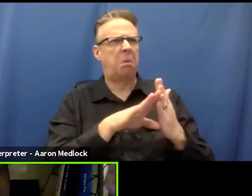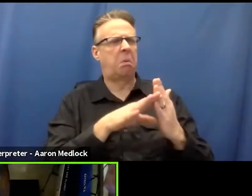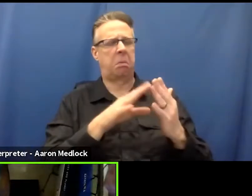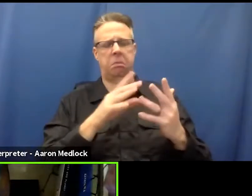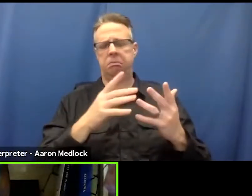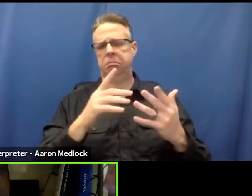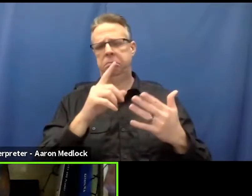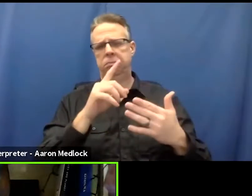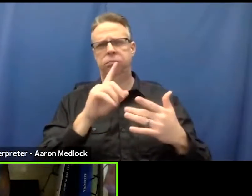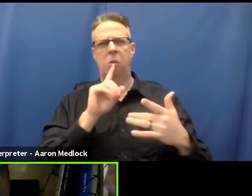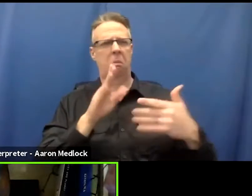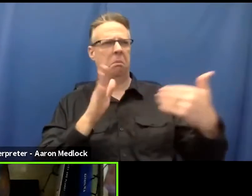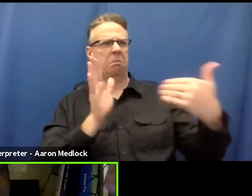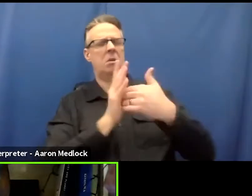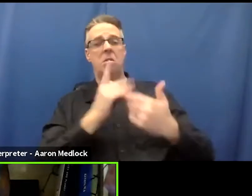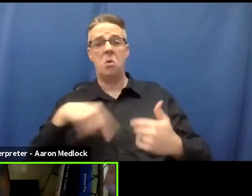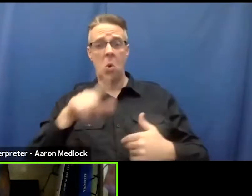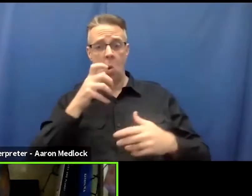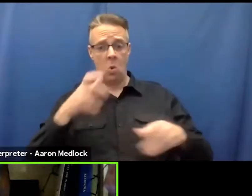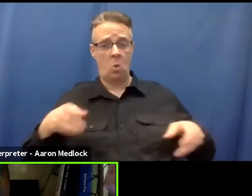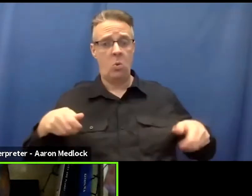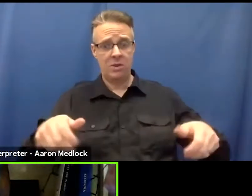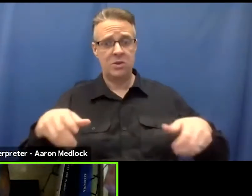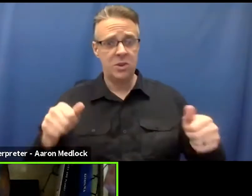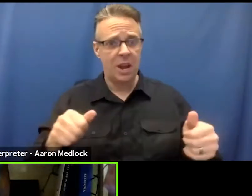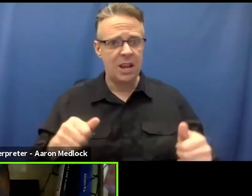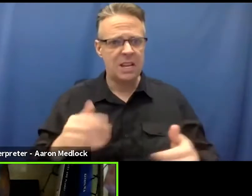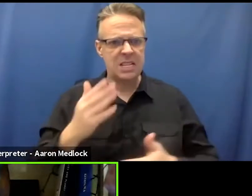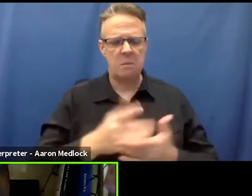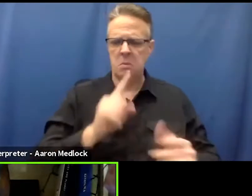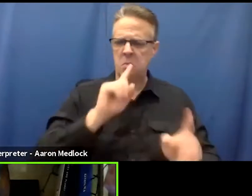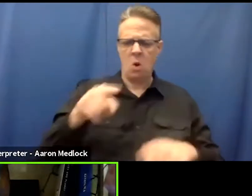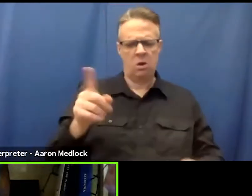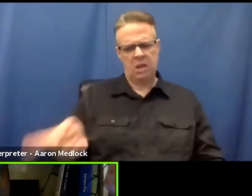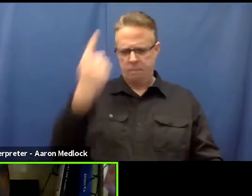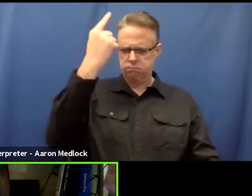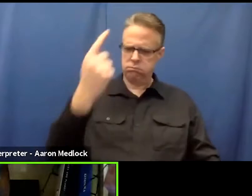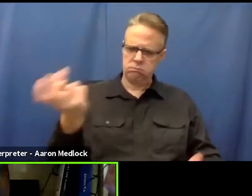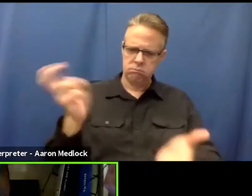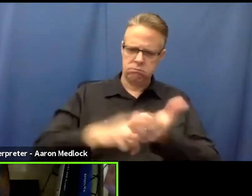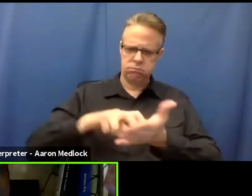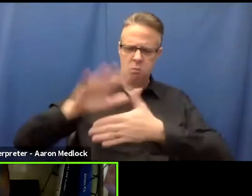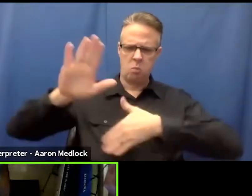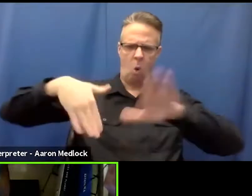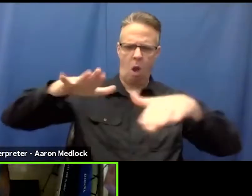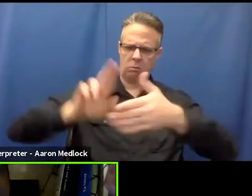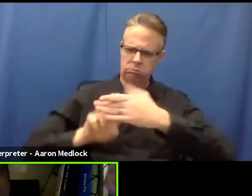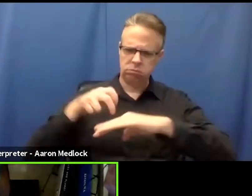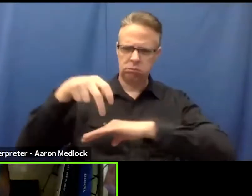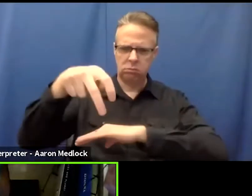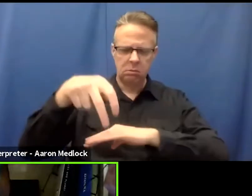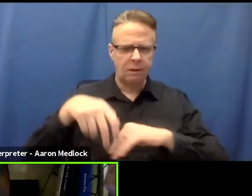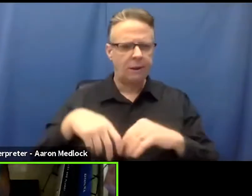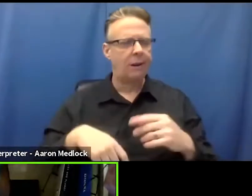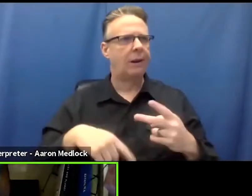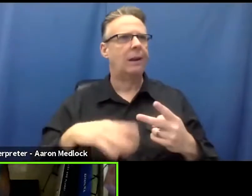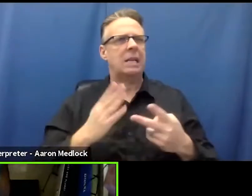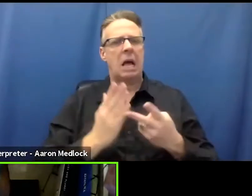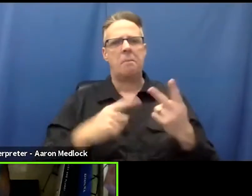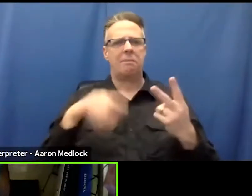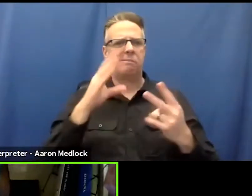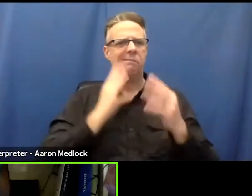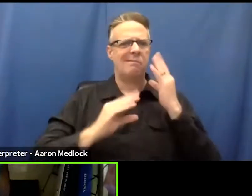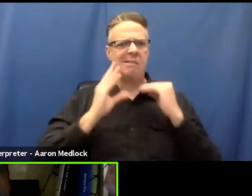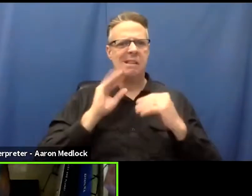people who are wheelchair users being commanded to walk, people having their